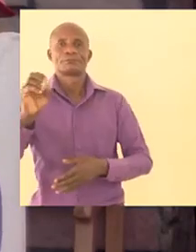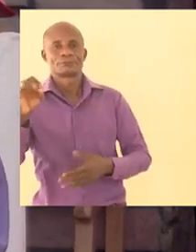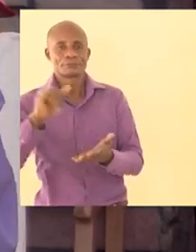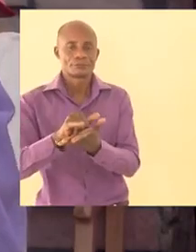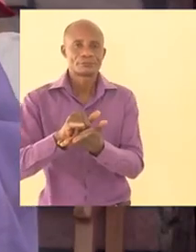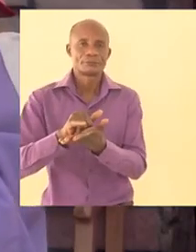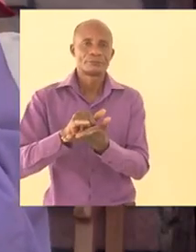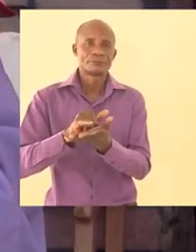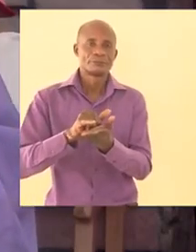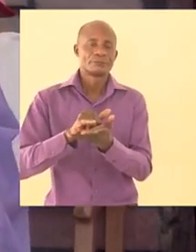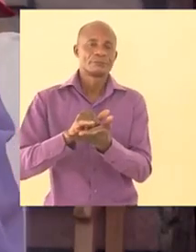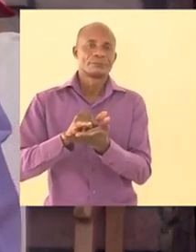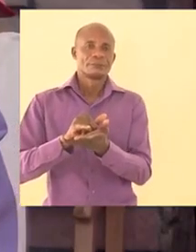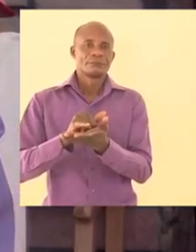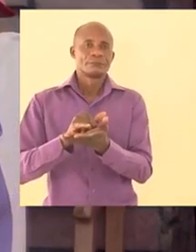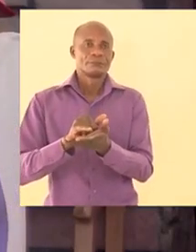So that